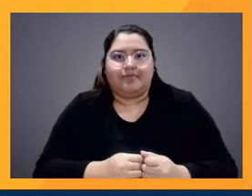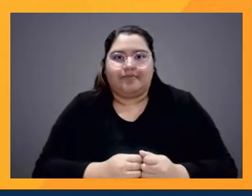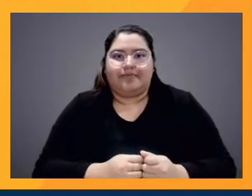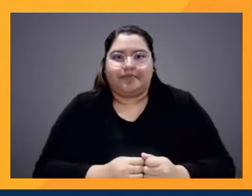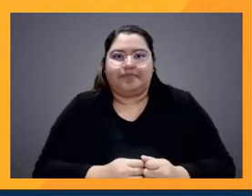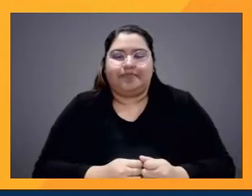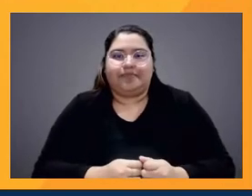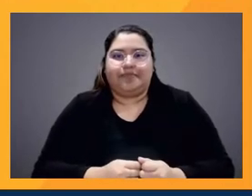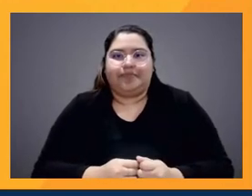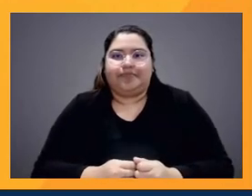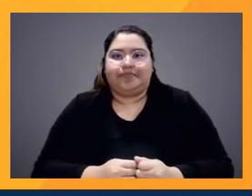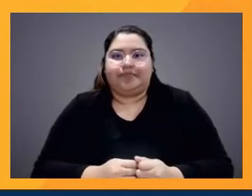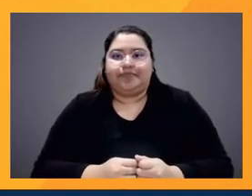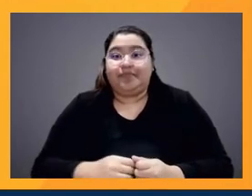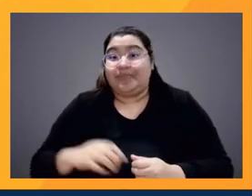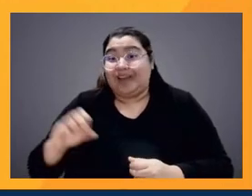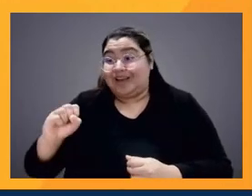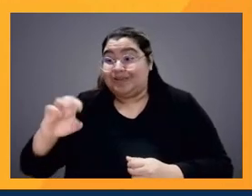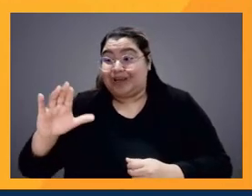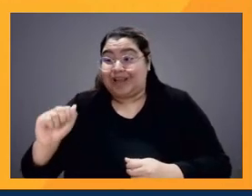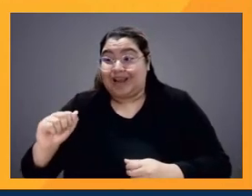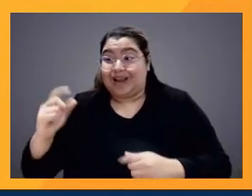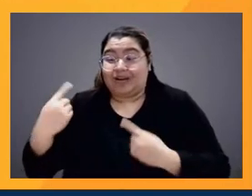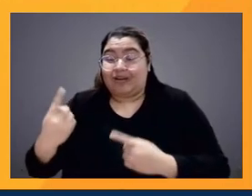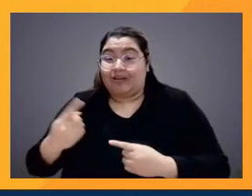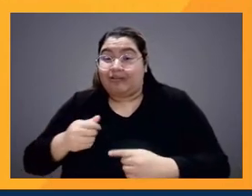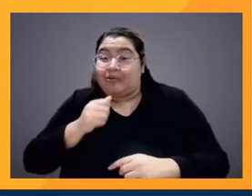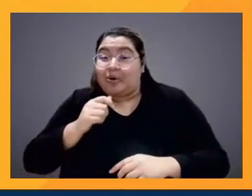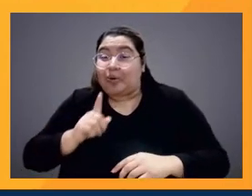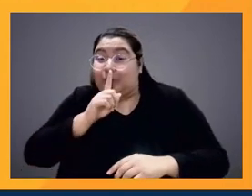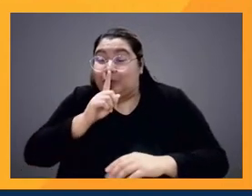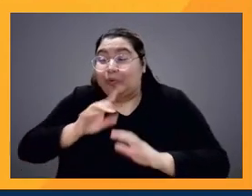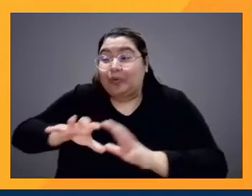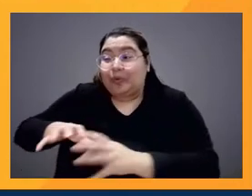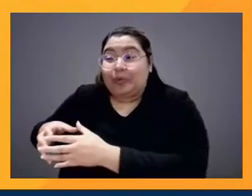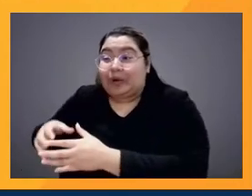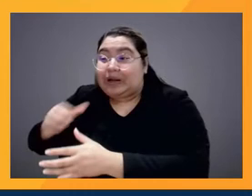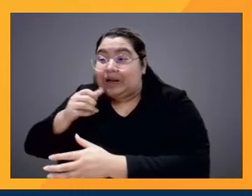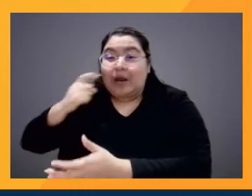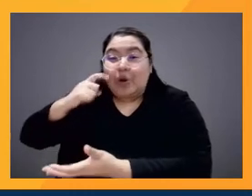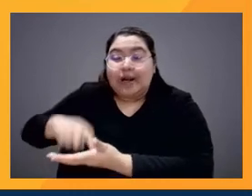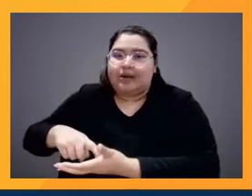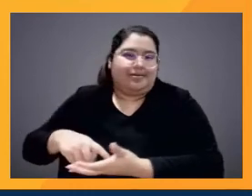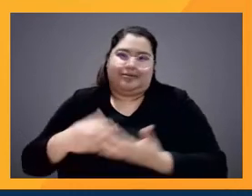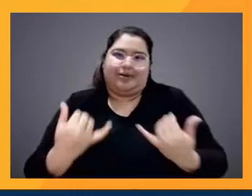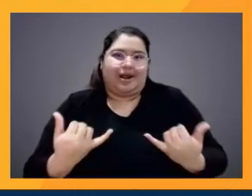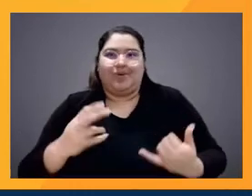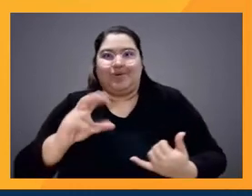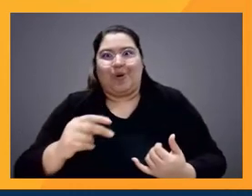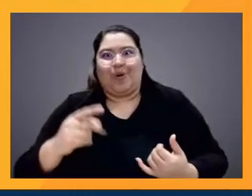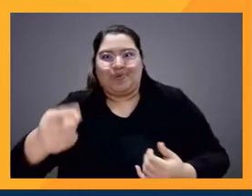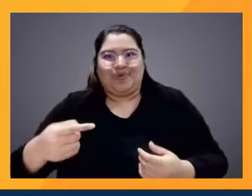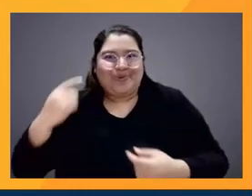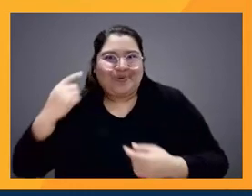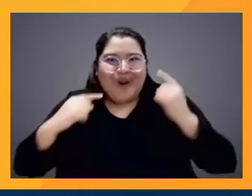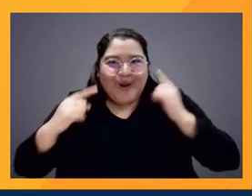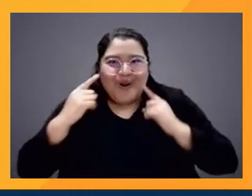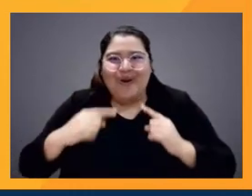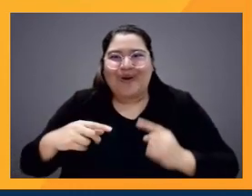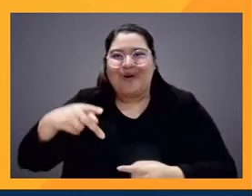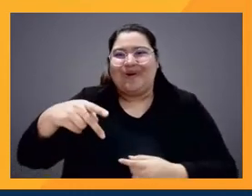with my father to vaccination clinics and helping, with the free spays and neuters for the pets. And so it was